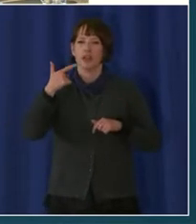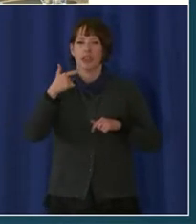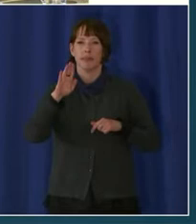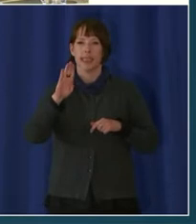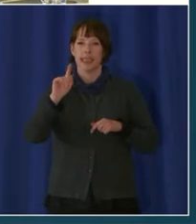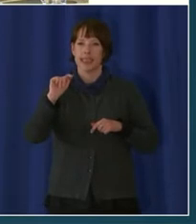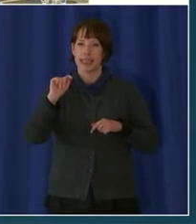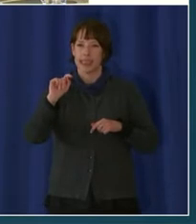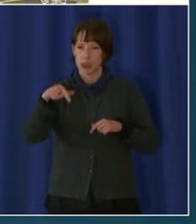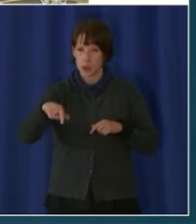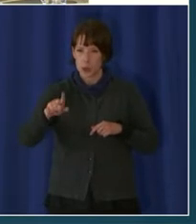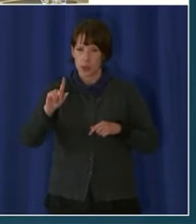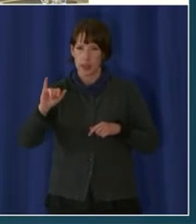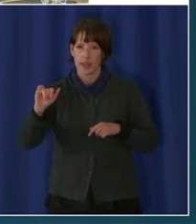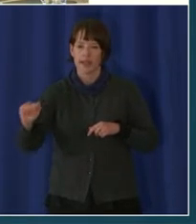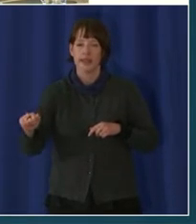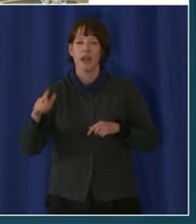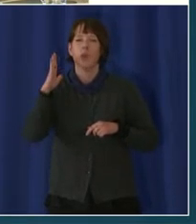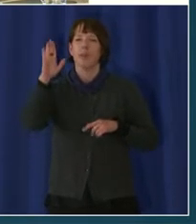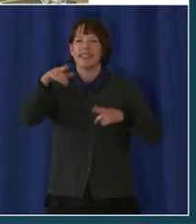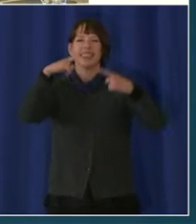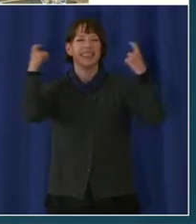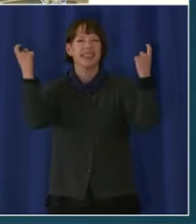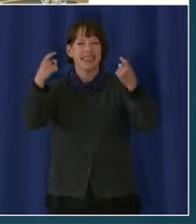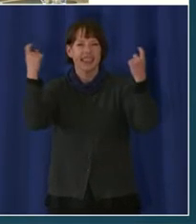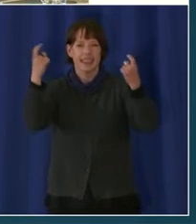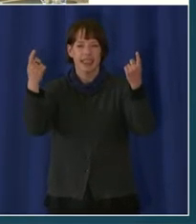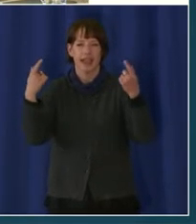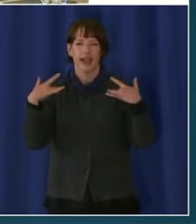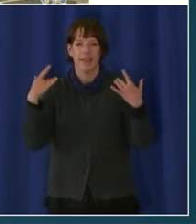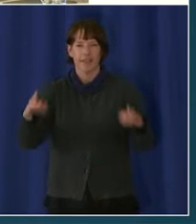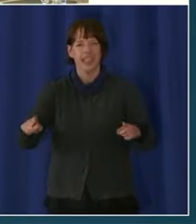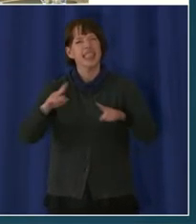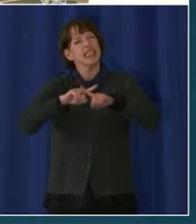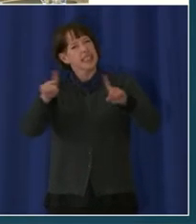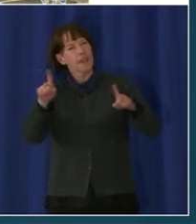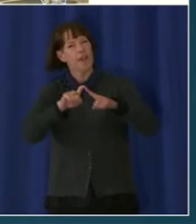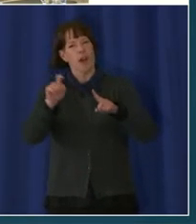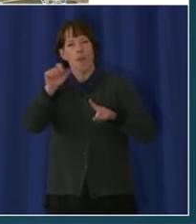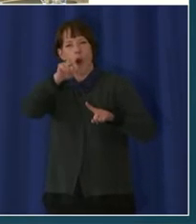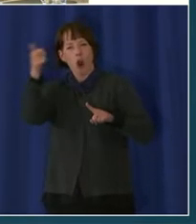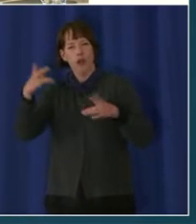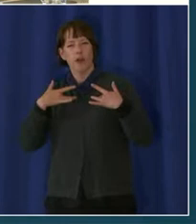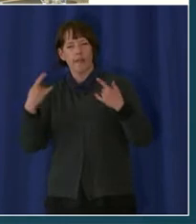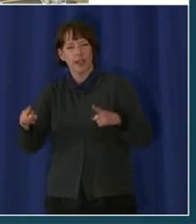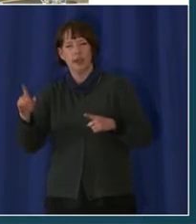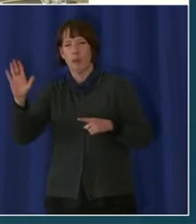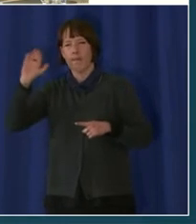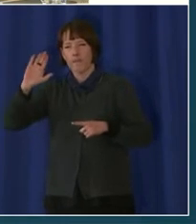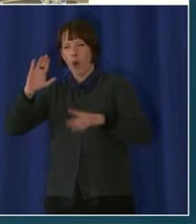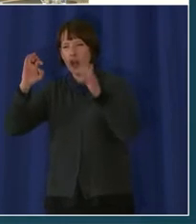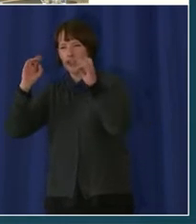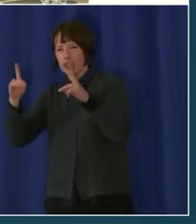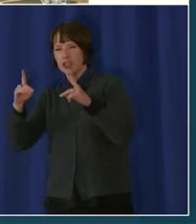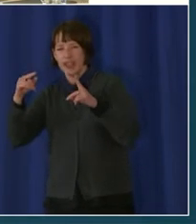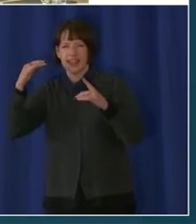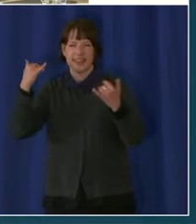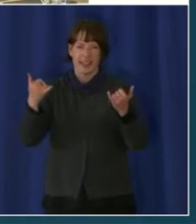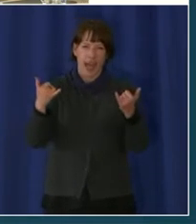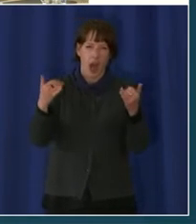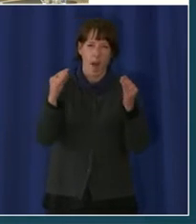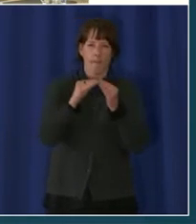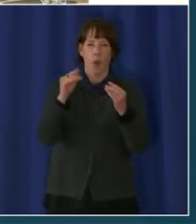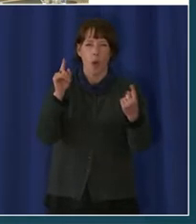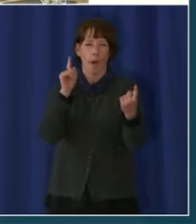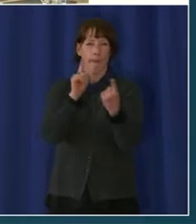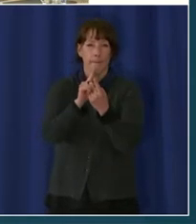more of a celebratory event, different from years prior where we've done more education and peer-to-peer learning. But since this will be our first time